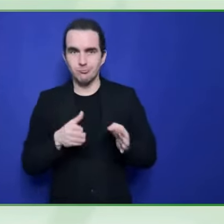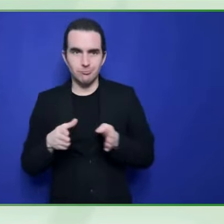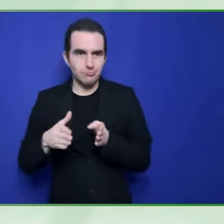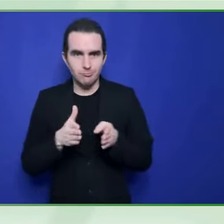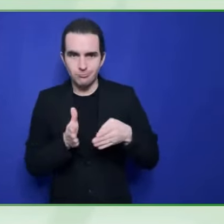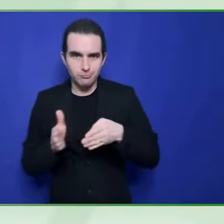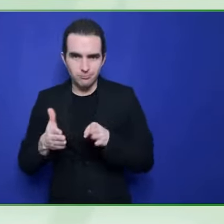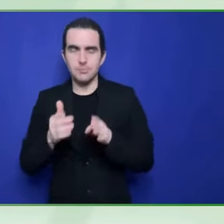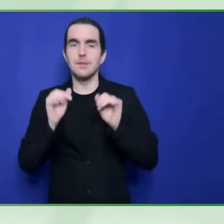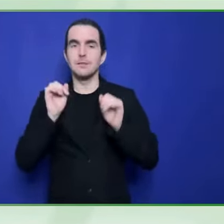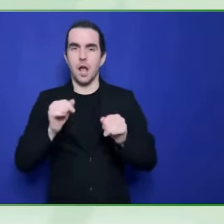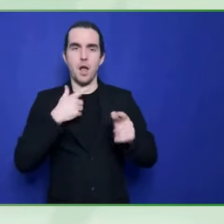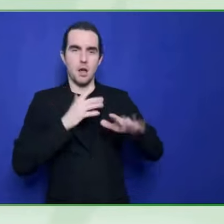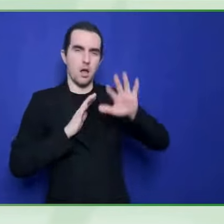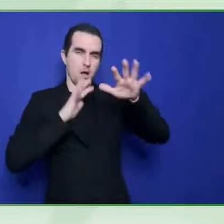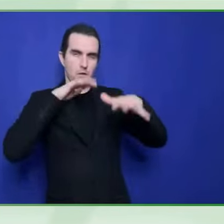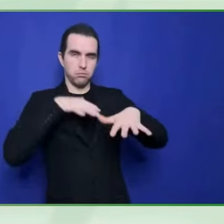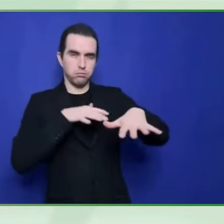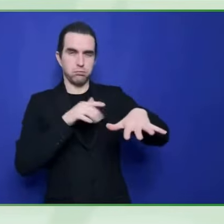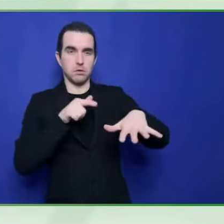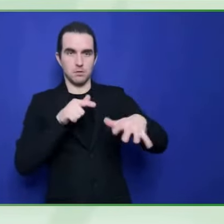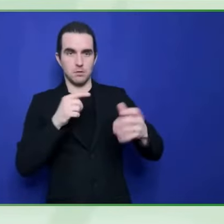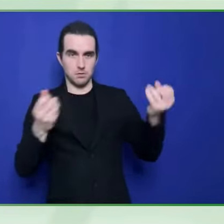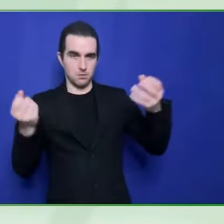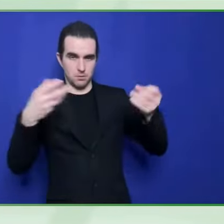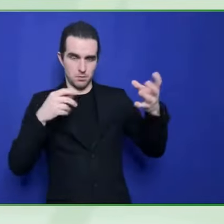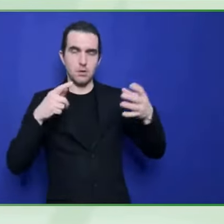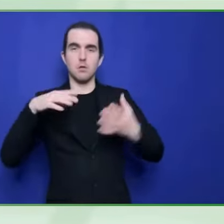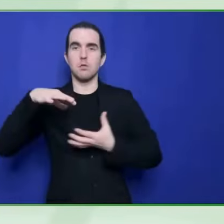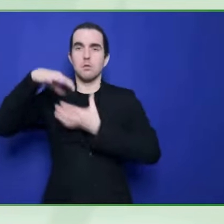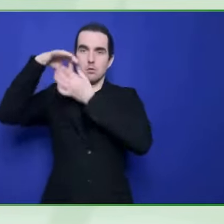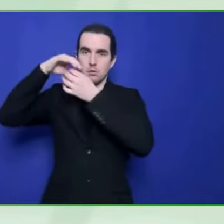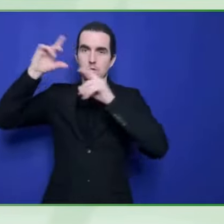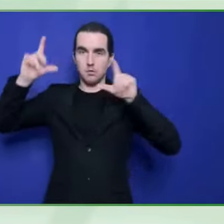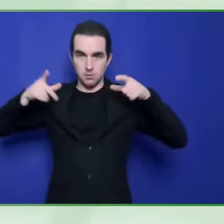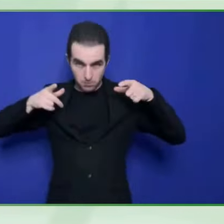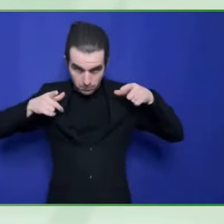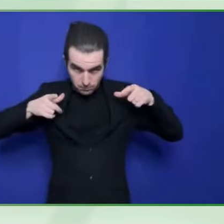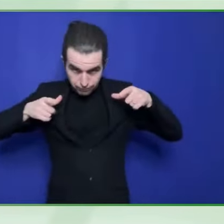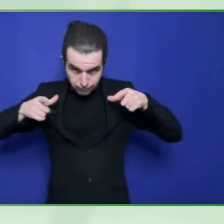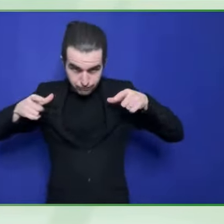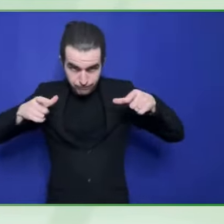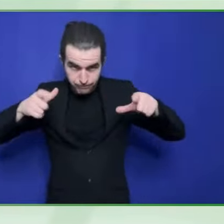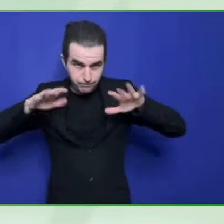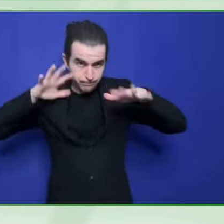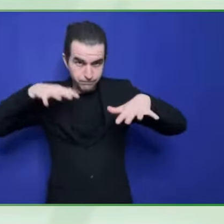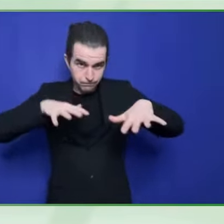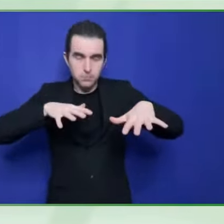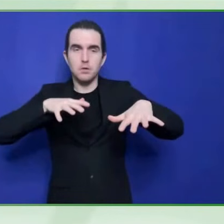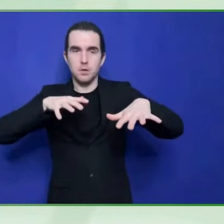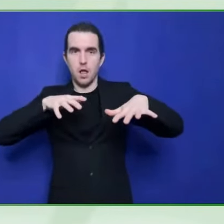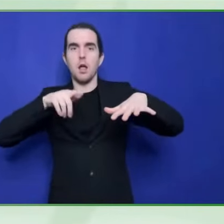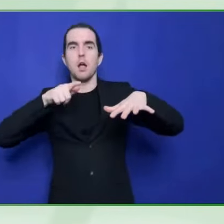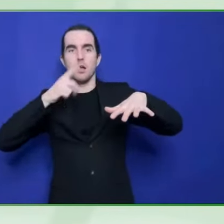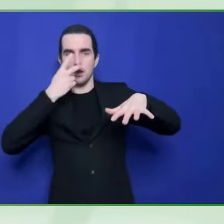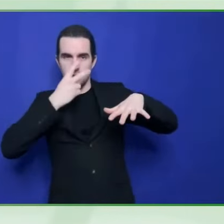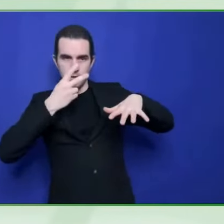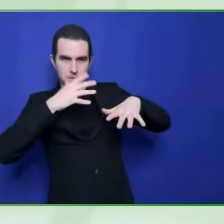our model, we then have predictions about where the sidewalks are and how they are connected. Next slide,